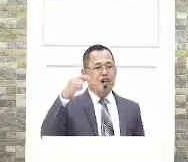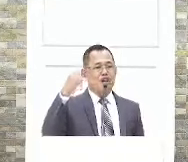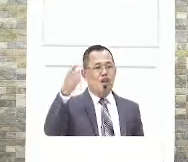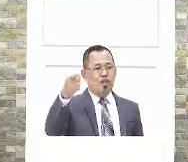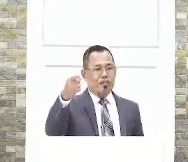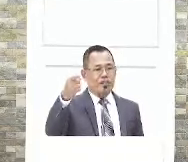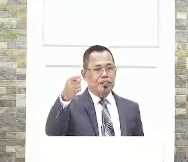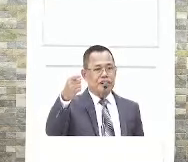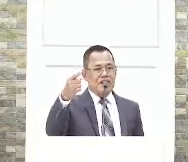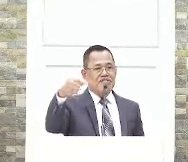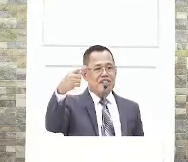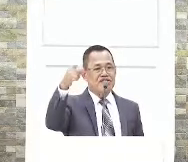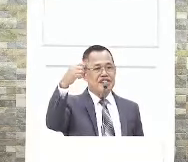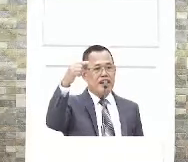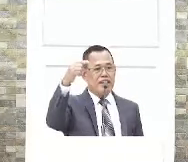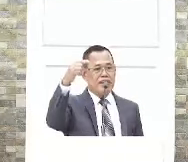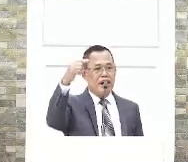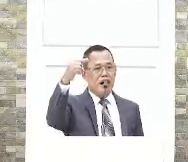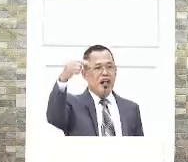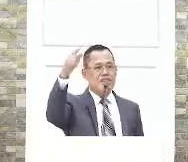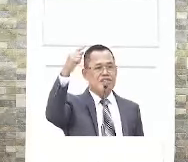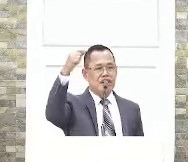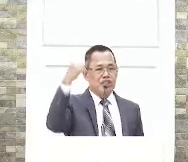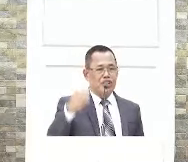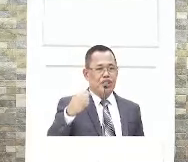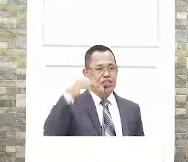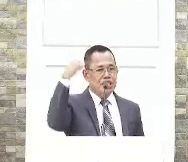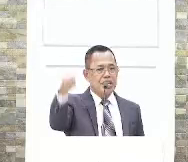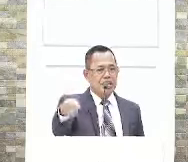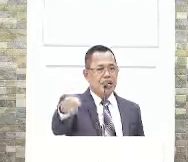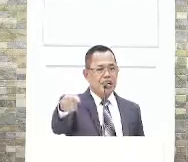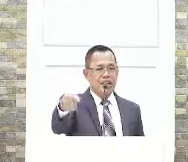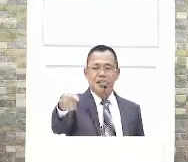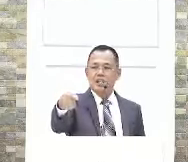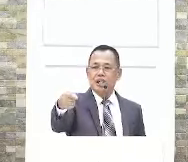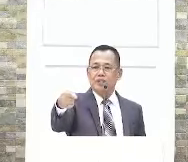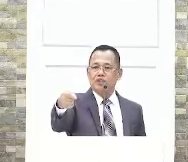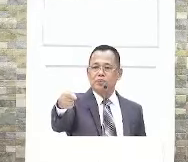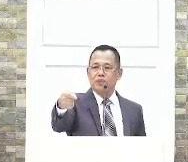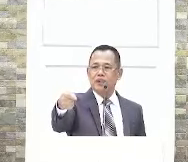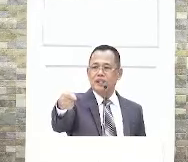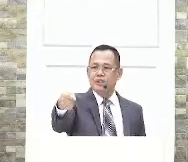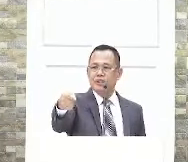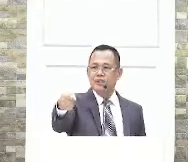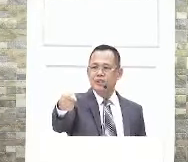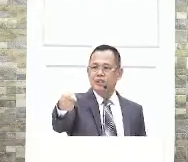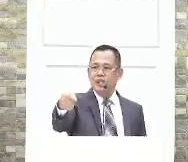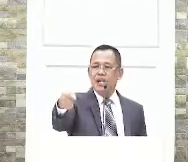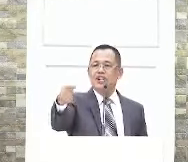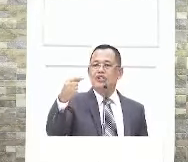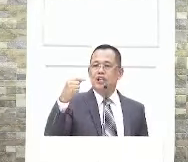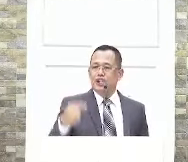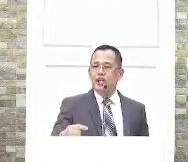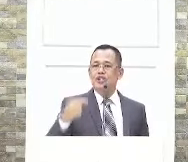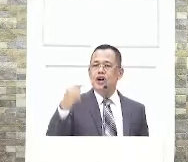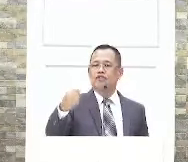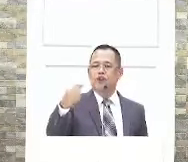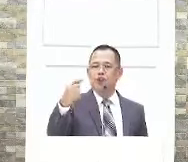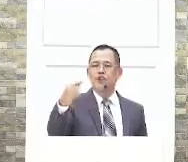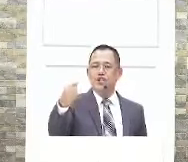at chent is the same as the church here Bon it is the